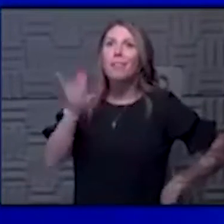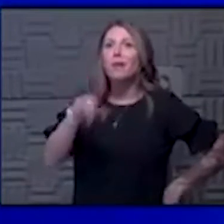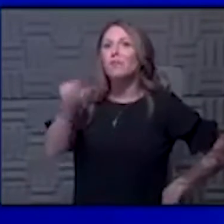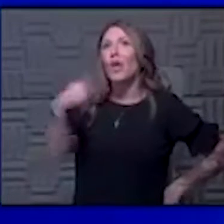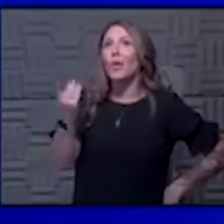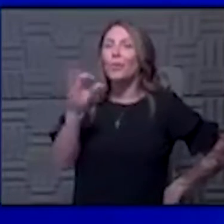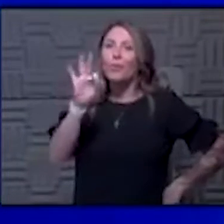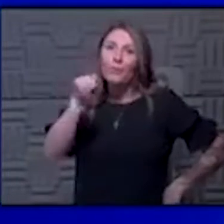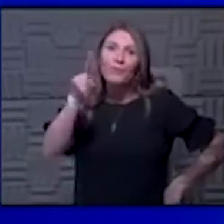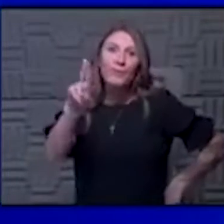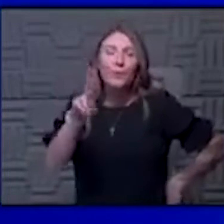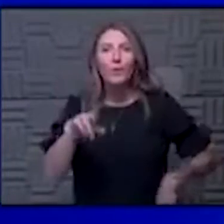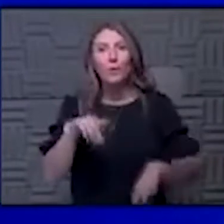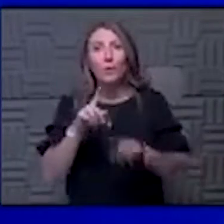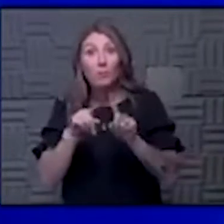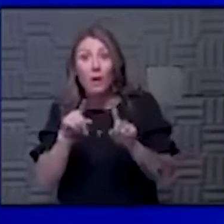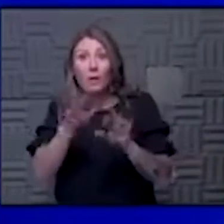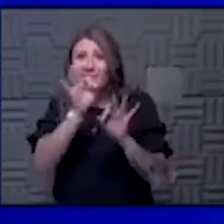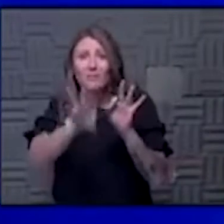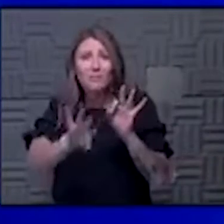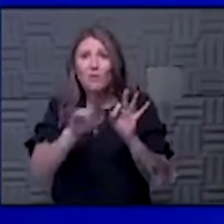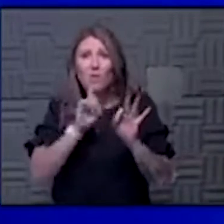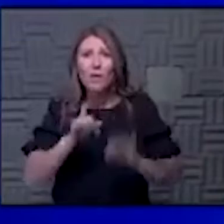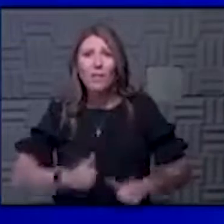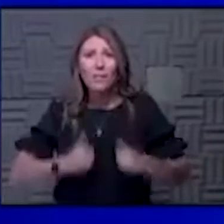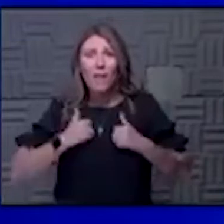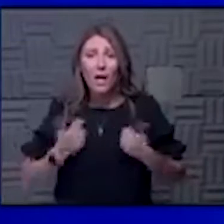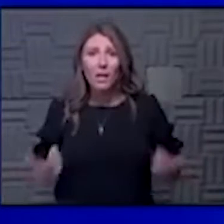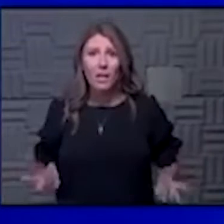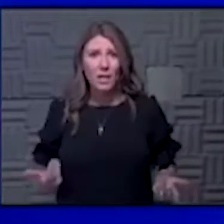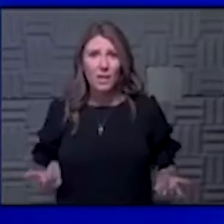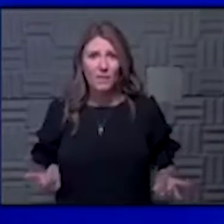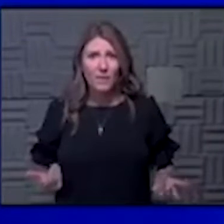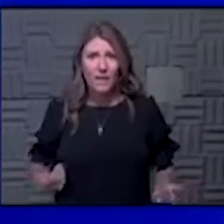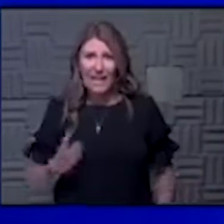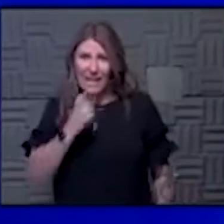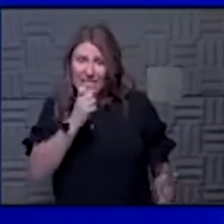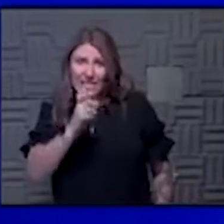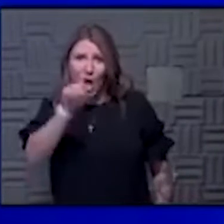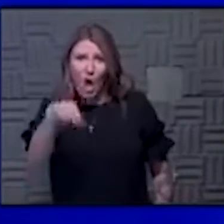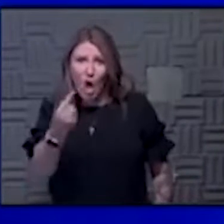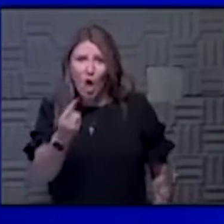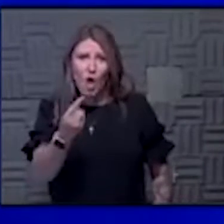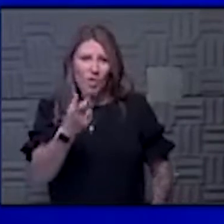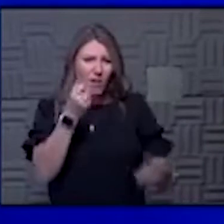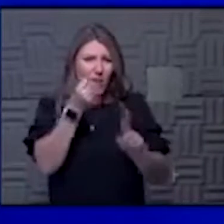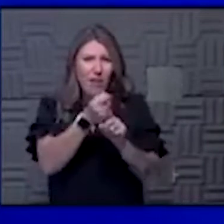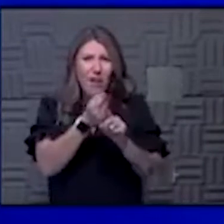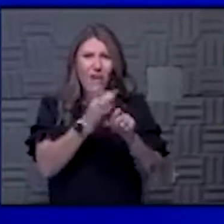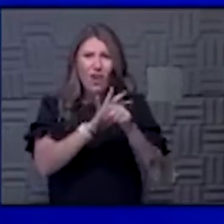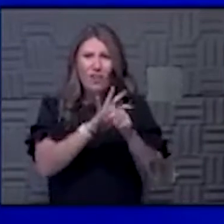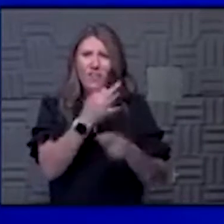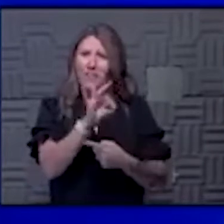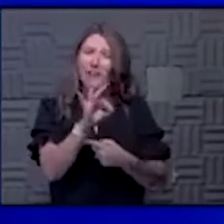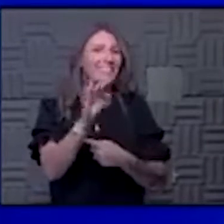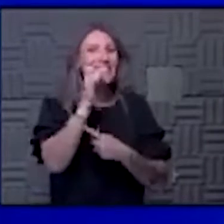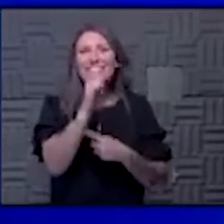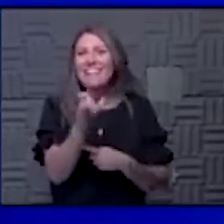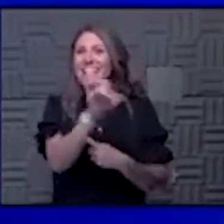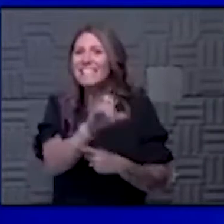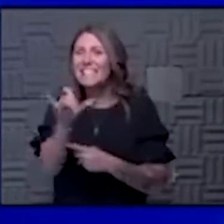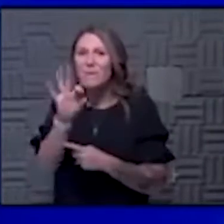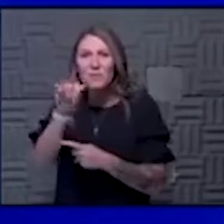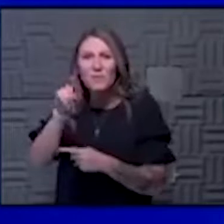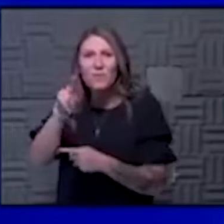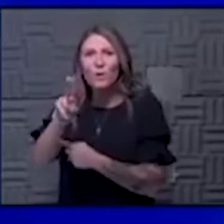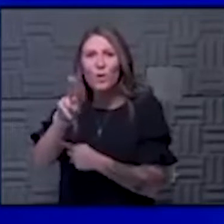But it's a simple reality. It's just not influenza. And I think we have to understand that. And I know that